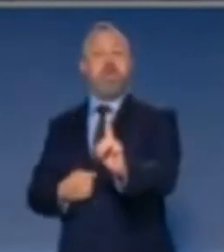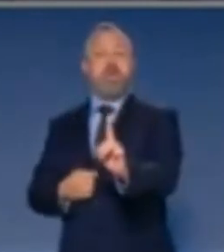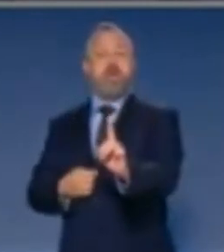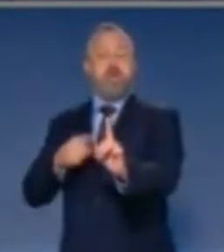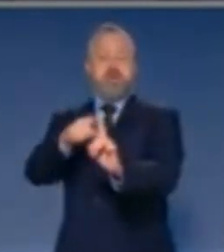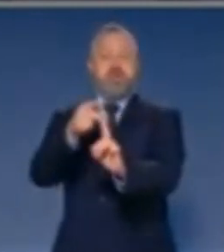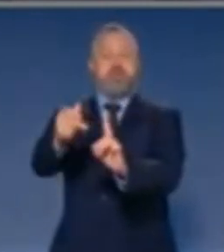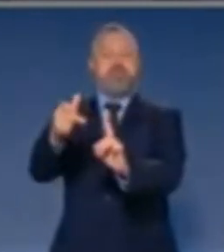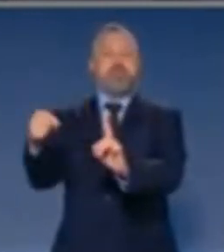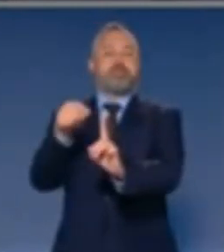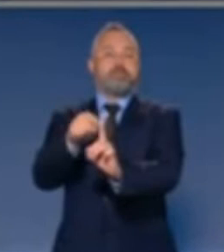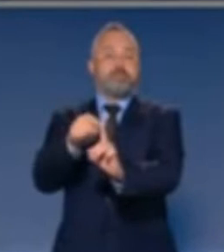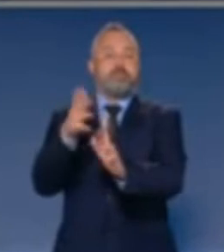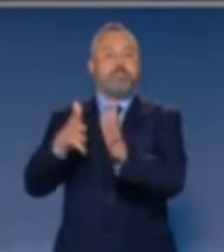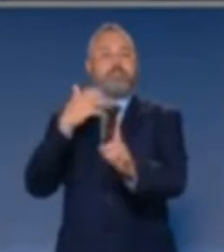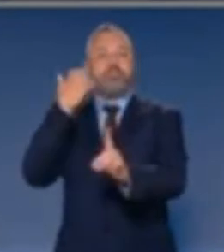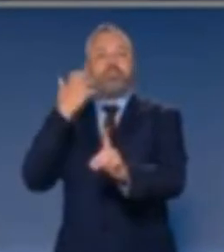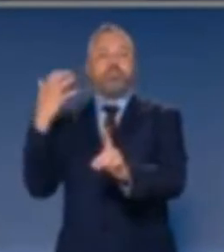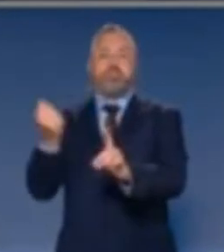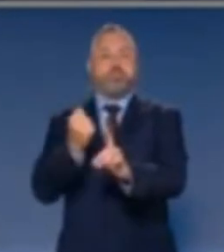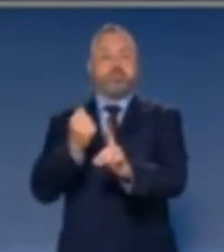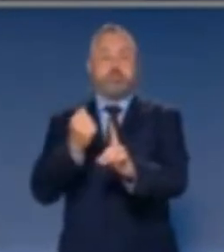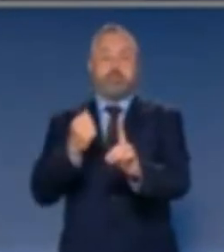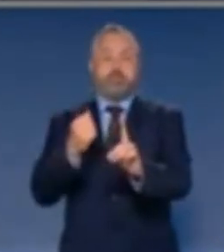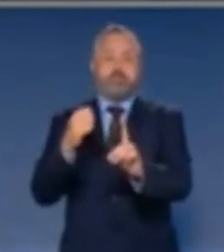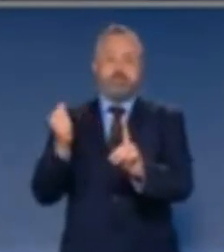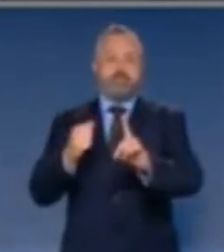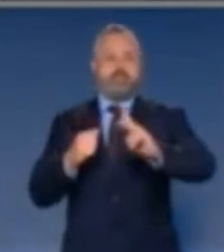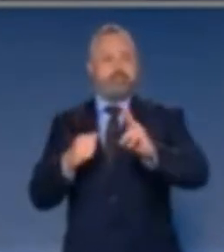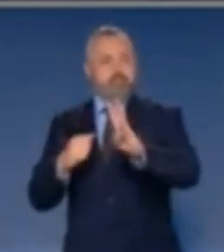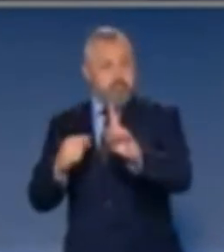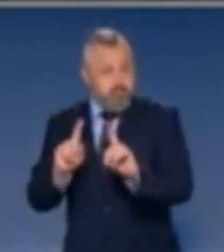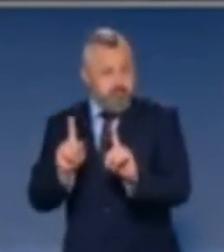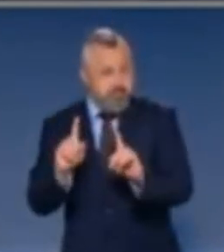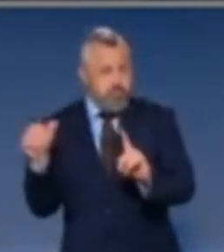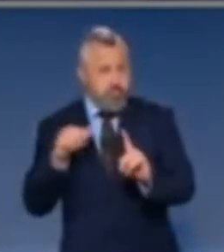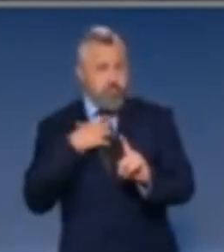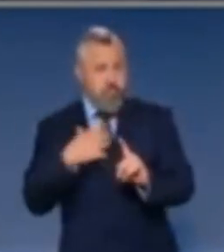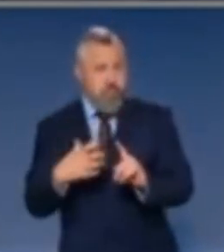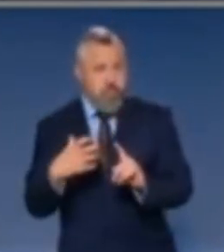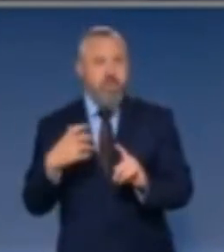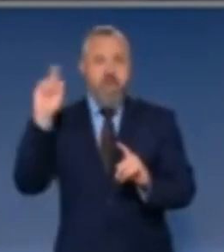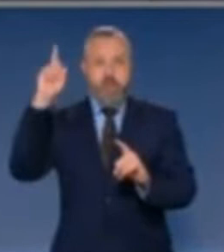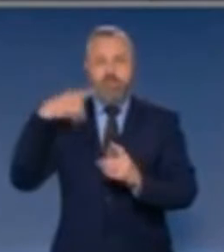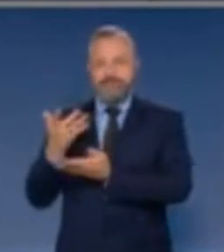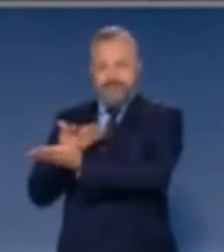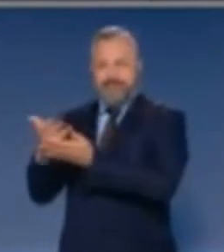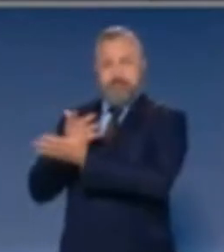we be expecting to see more than one at every site? We're having discussions with HCA about what we regard as being an acceptable level